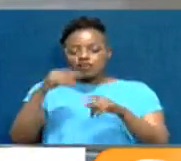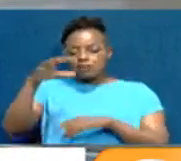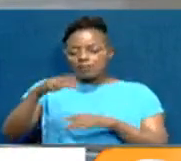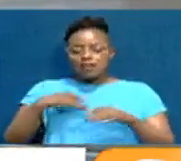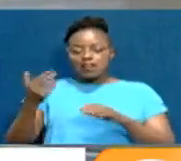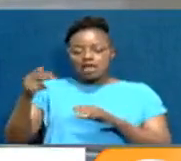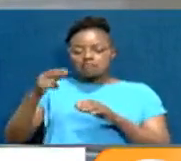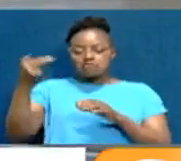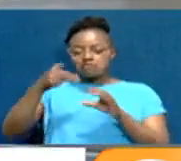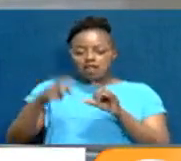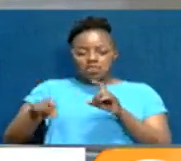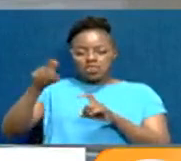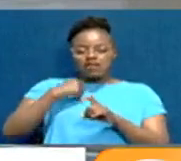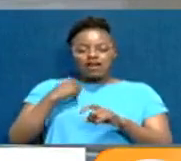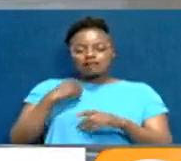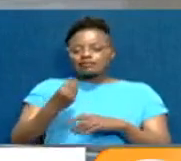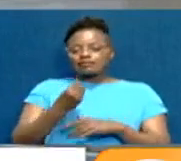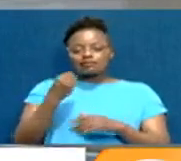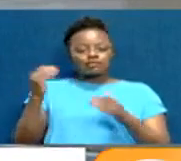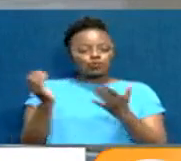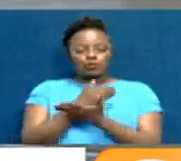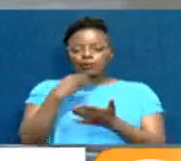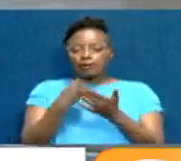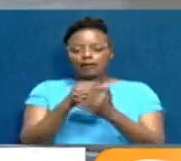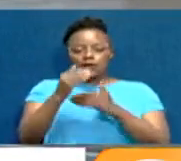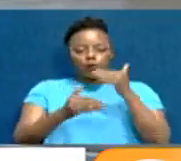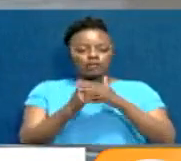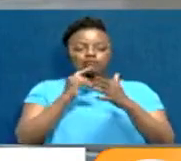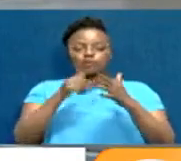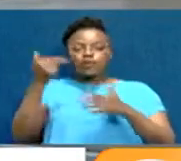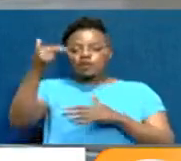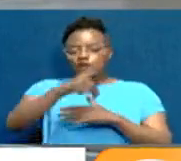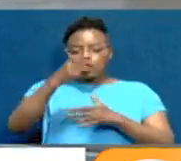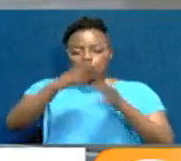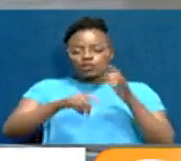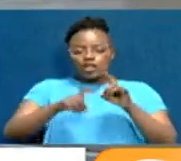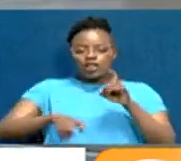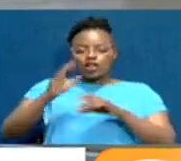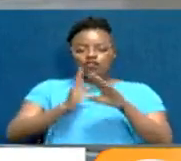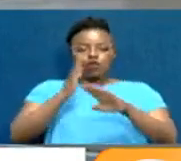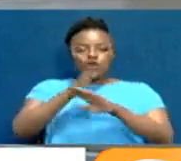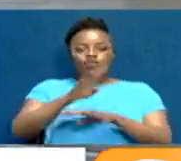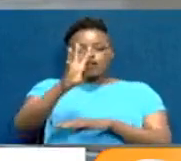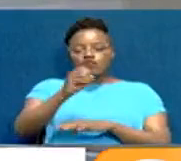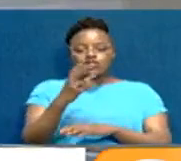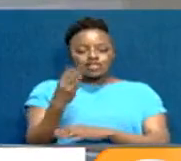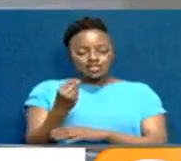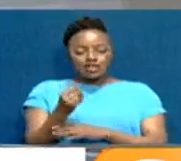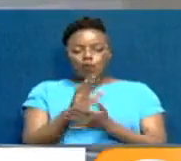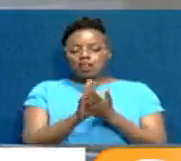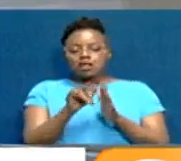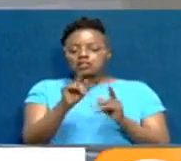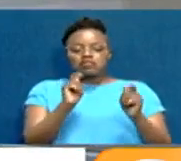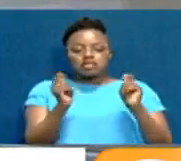fuel increase has been eating into their profits, noting that the prices of fuel have increased by more than 40 shillings without